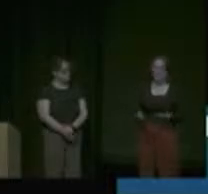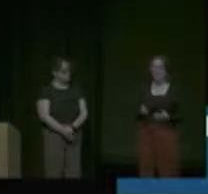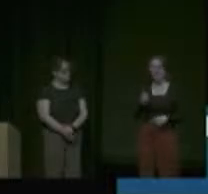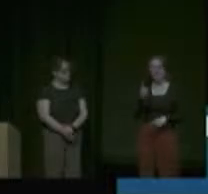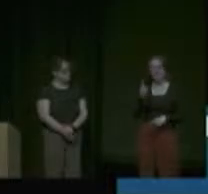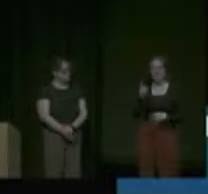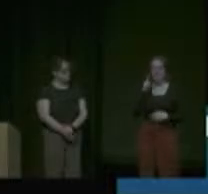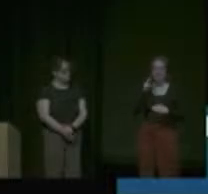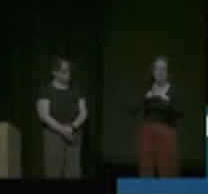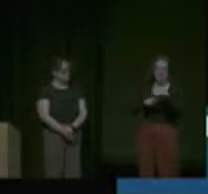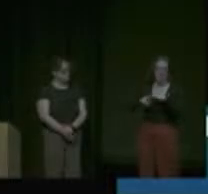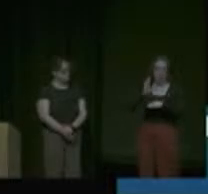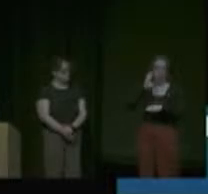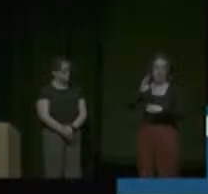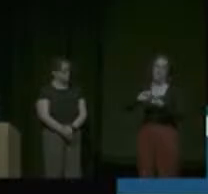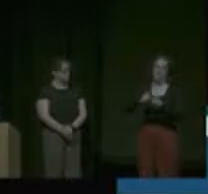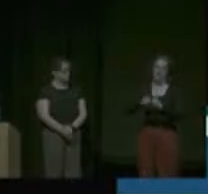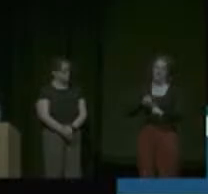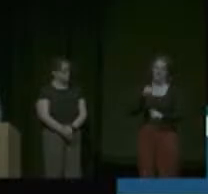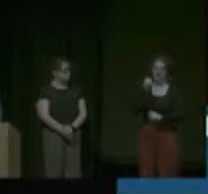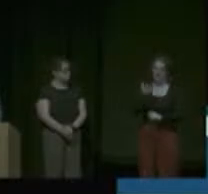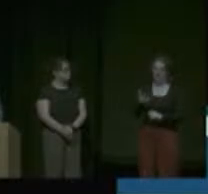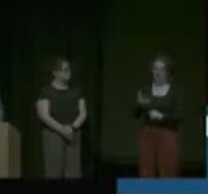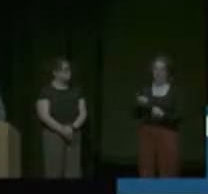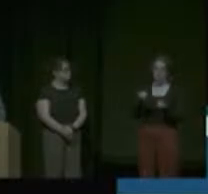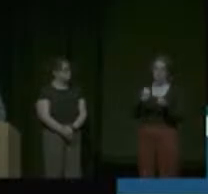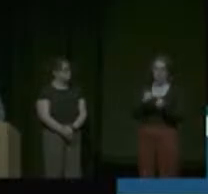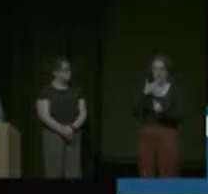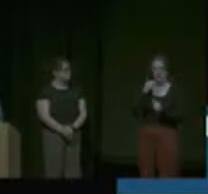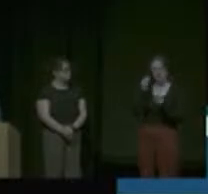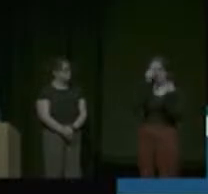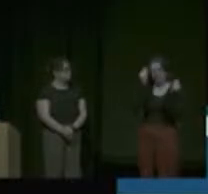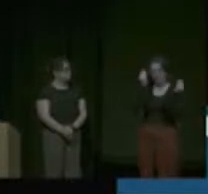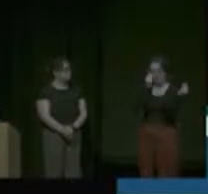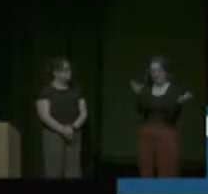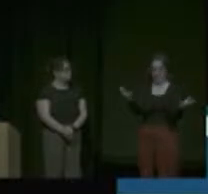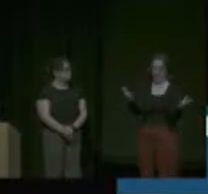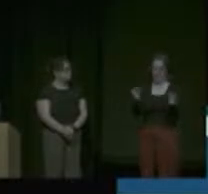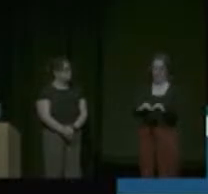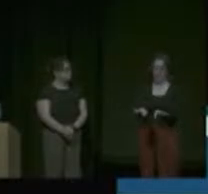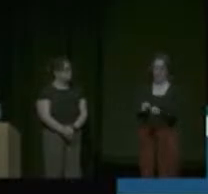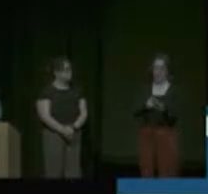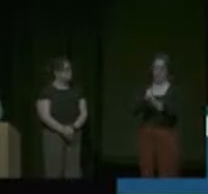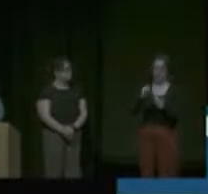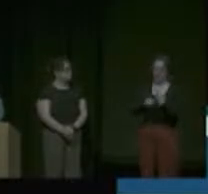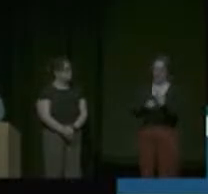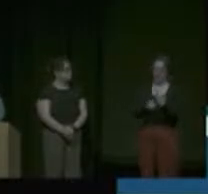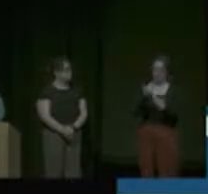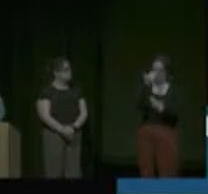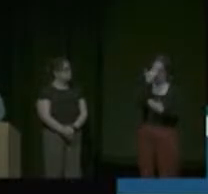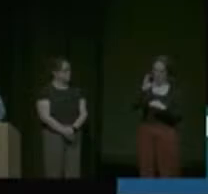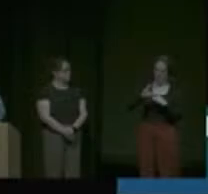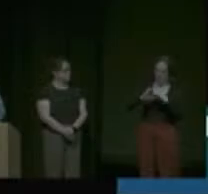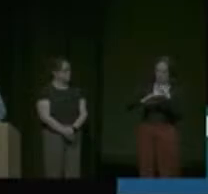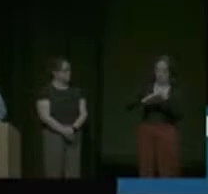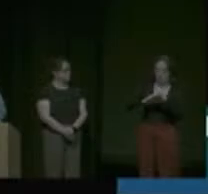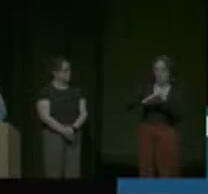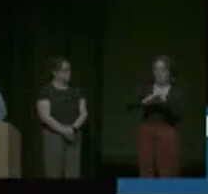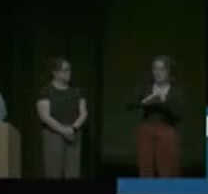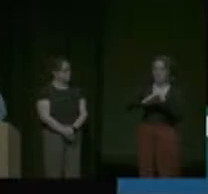we'll do our best to keep everyone informed. I know it's an important project, so it's just construction has a way